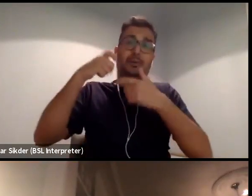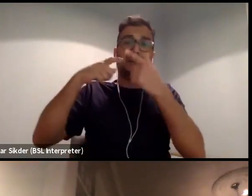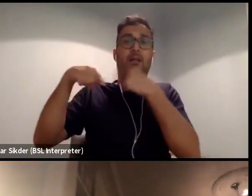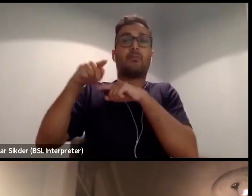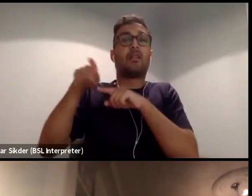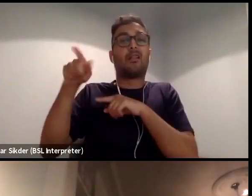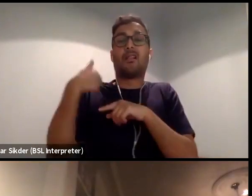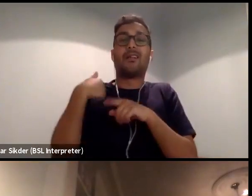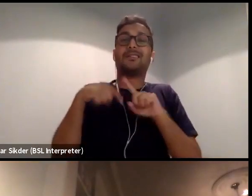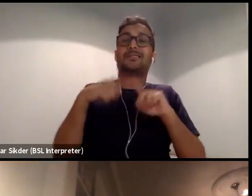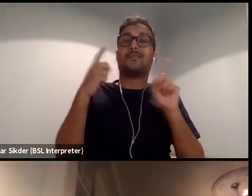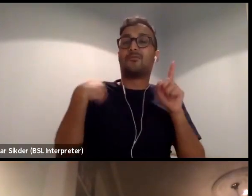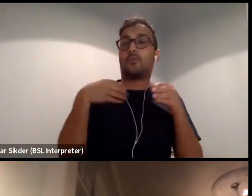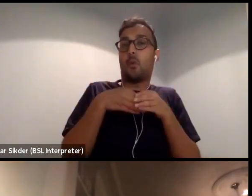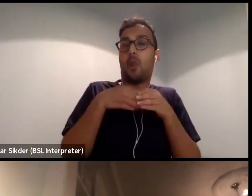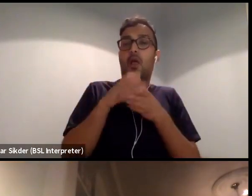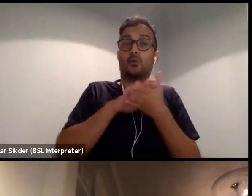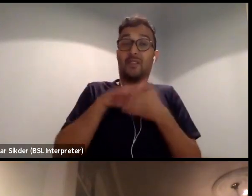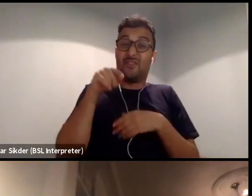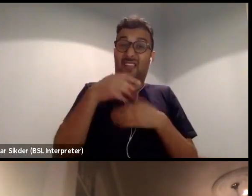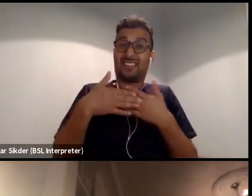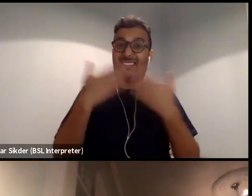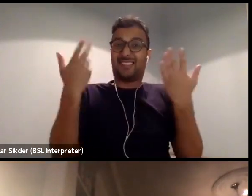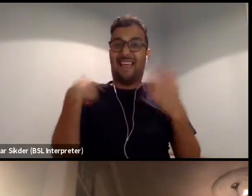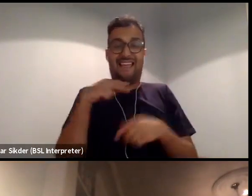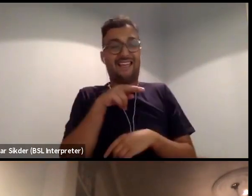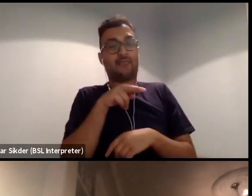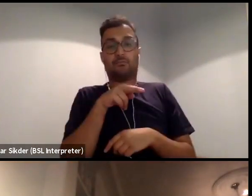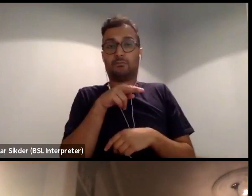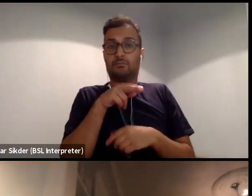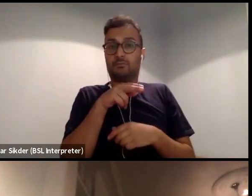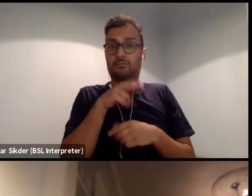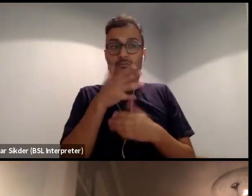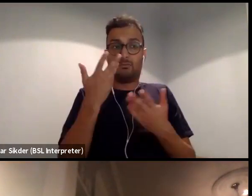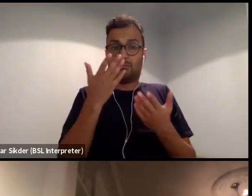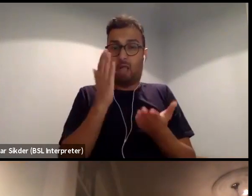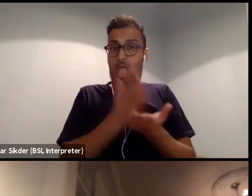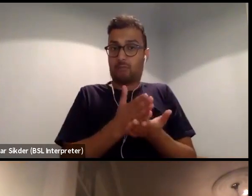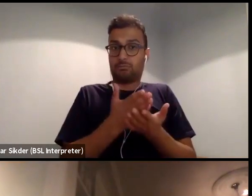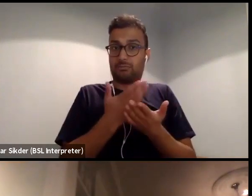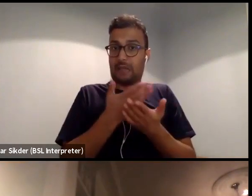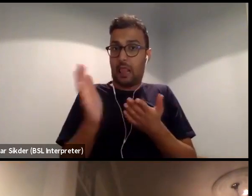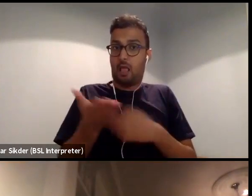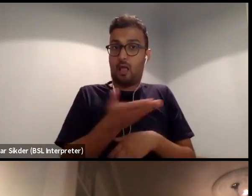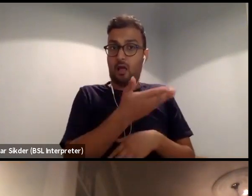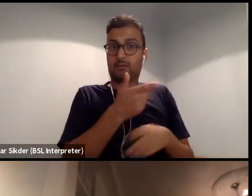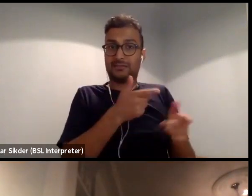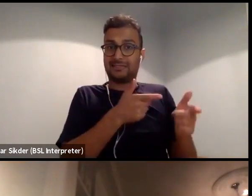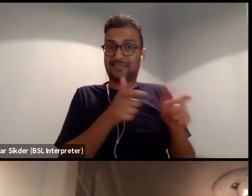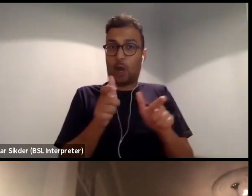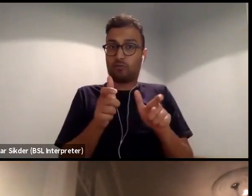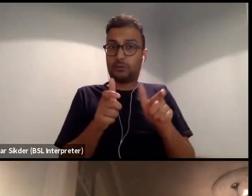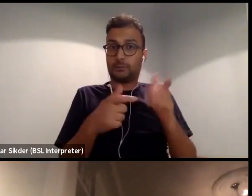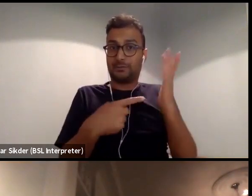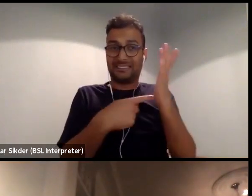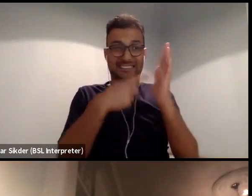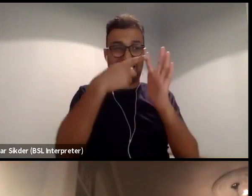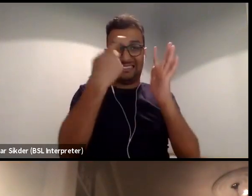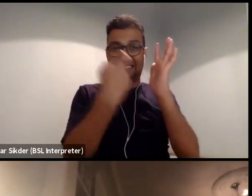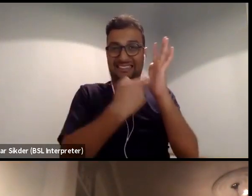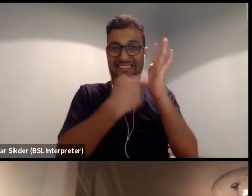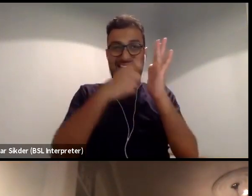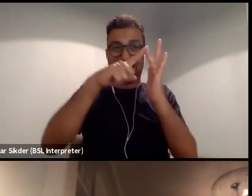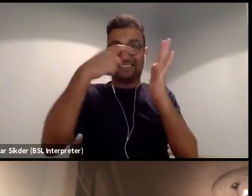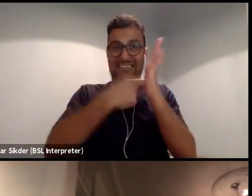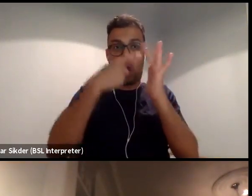were early to call it an act of terrorism, but as we've just heard, actually on